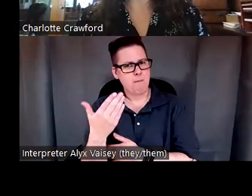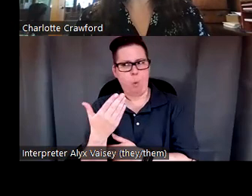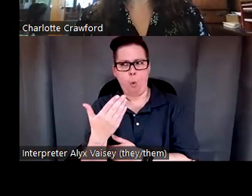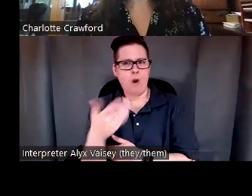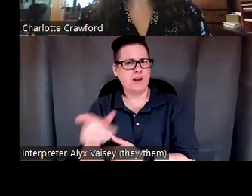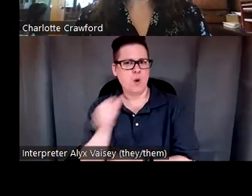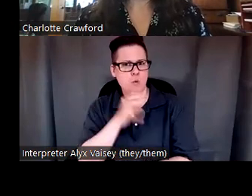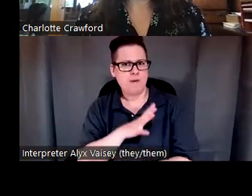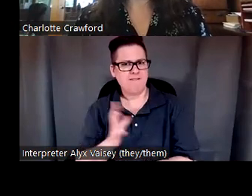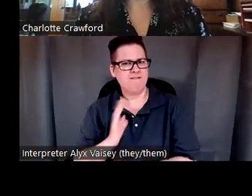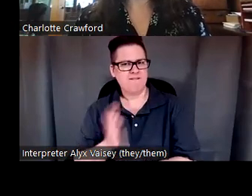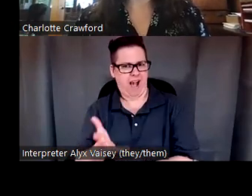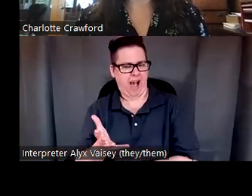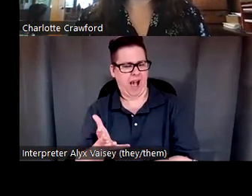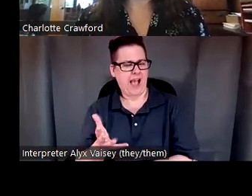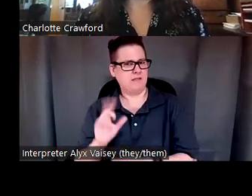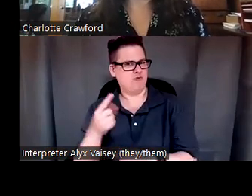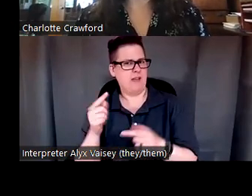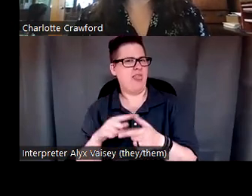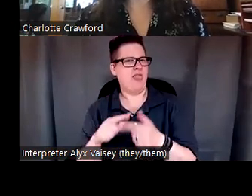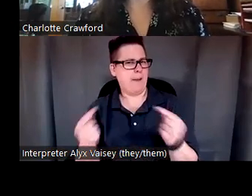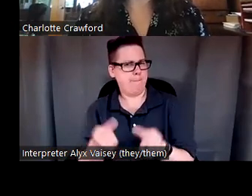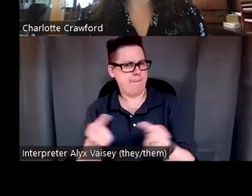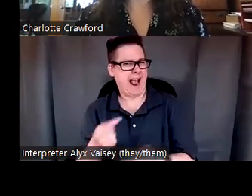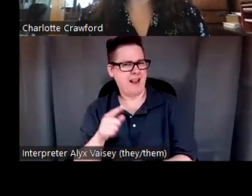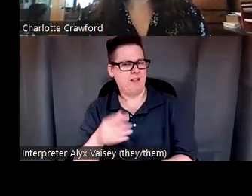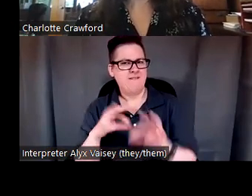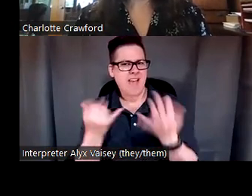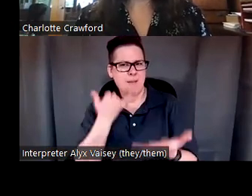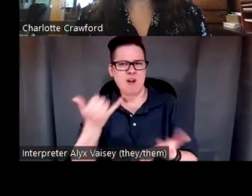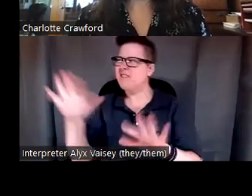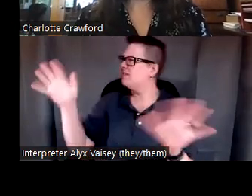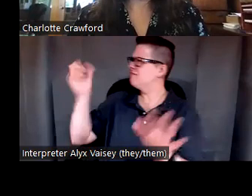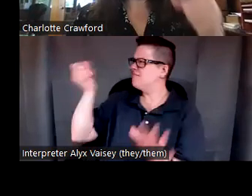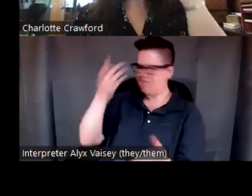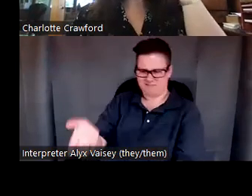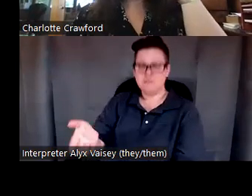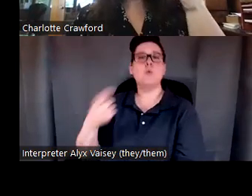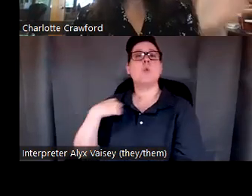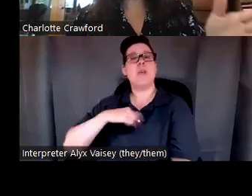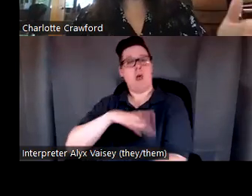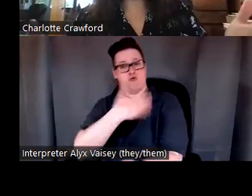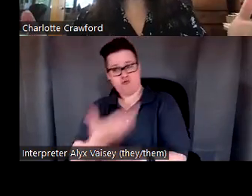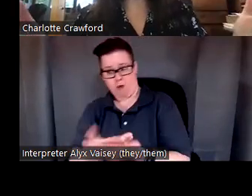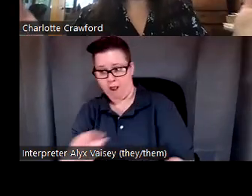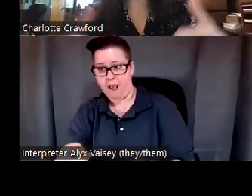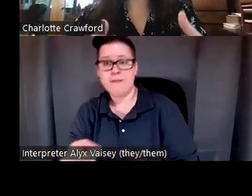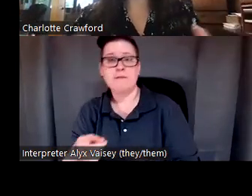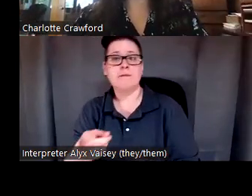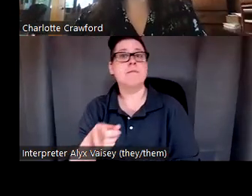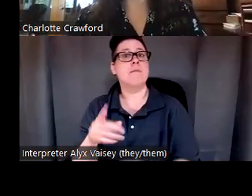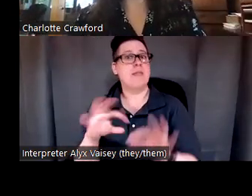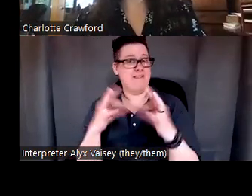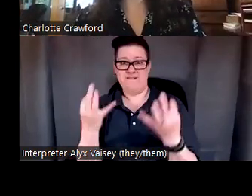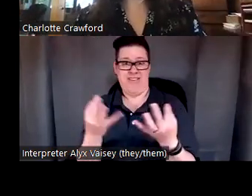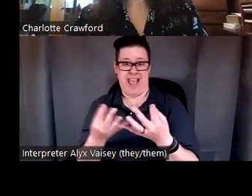pain. So they called for help, because it was weird that this would happen like this. We get to the scene. I have the family are